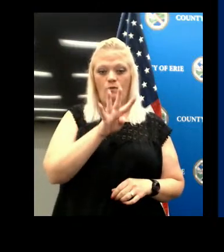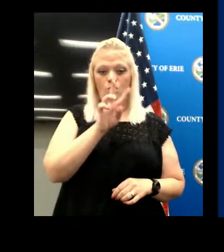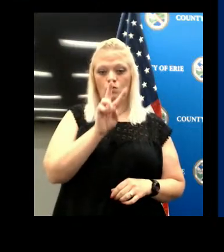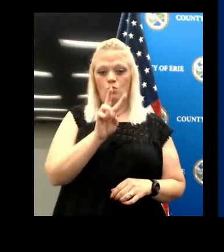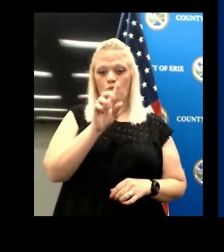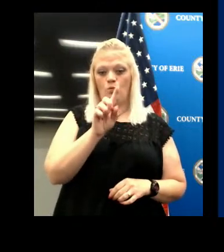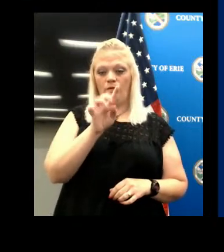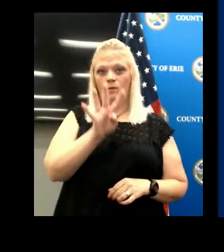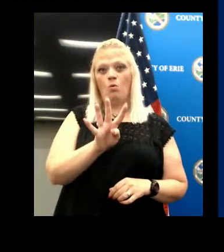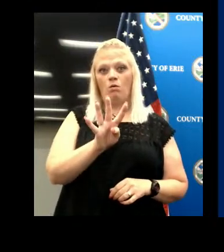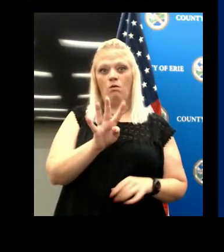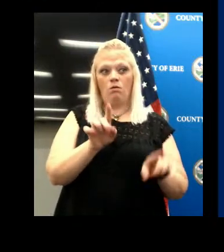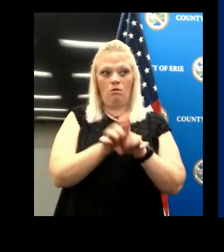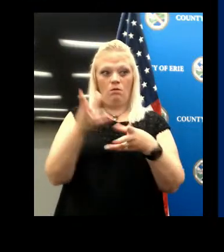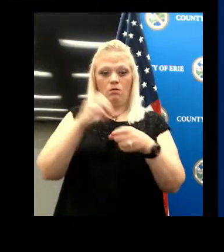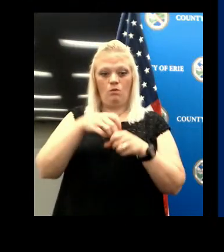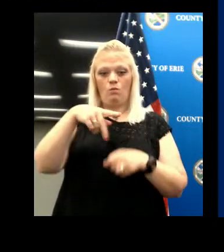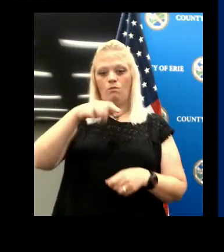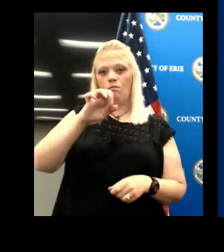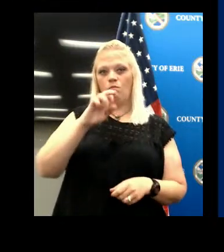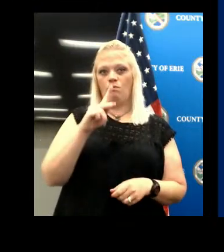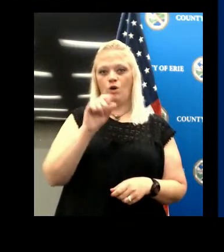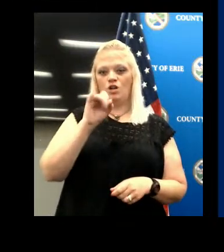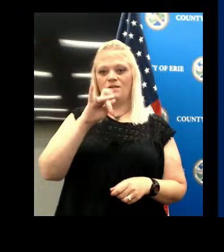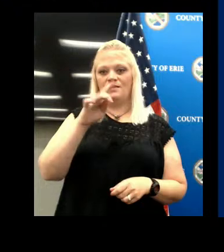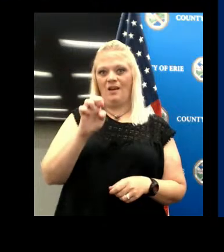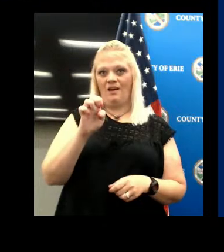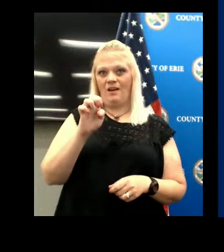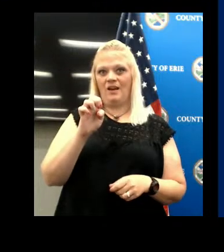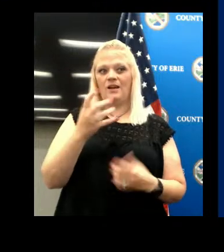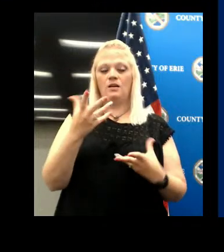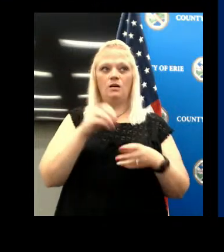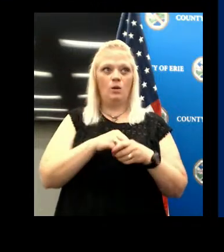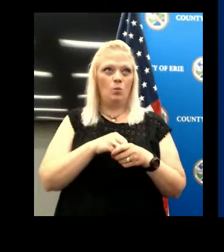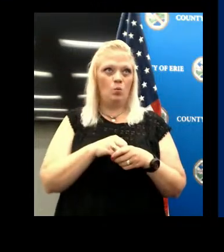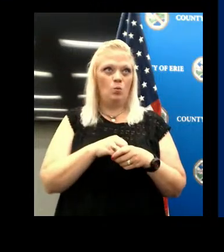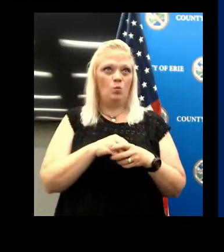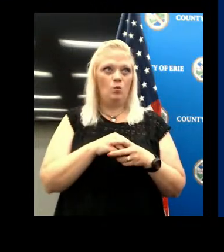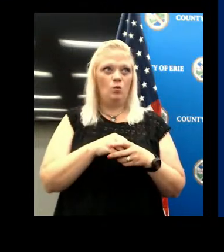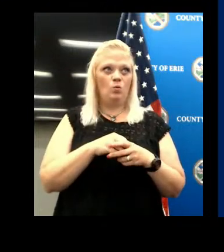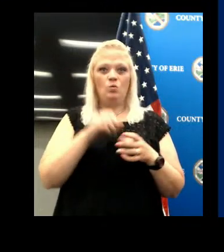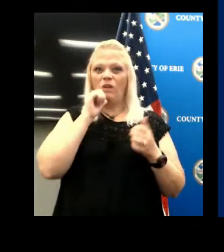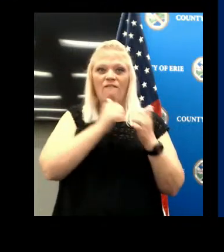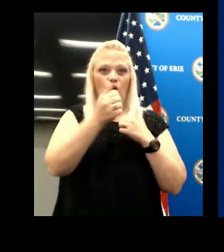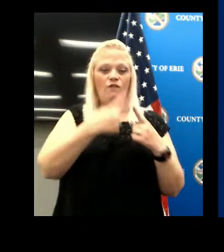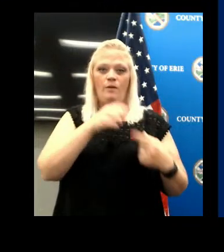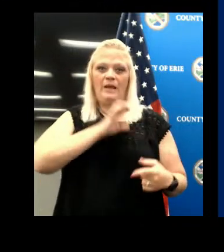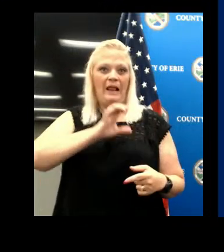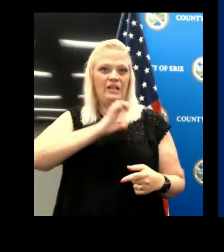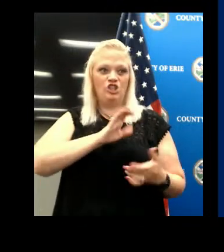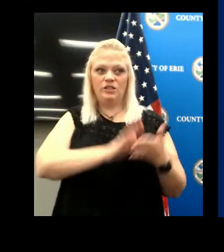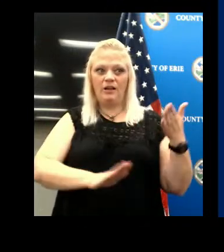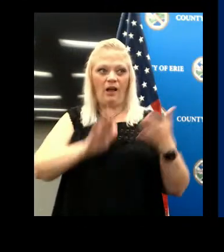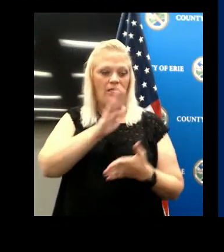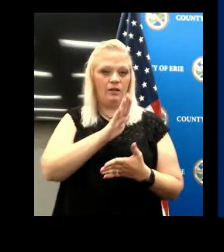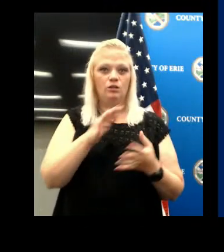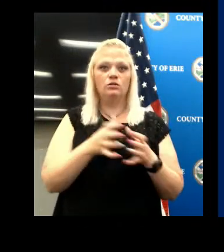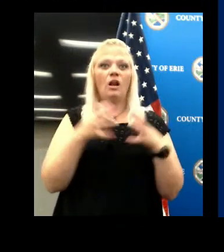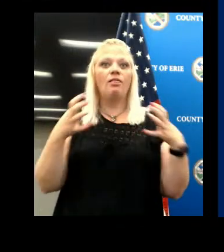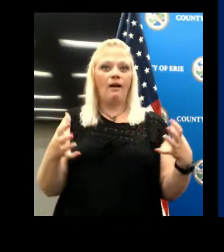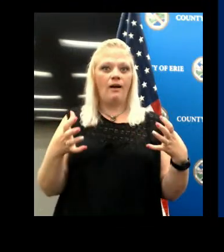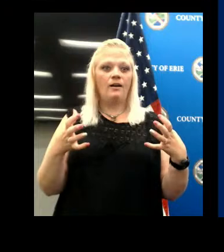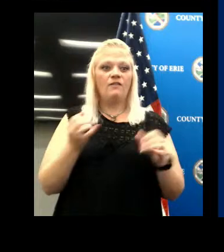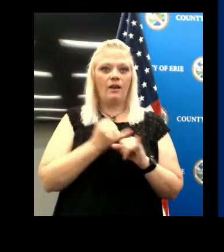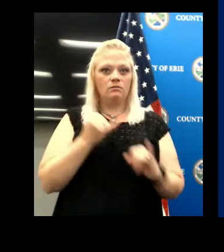14214, which also includes Parkside neighborhood, also includes an area not too far from Canisius College where there's a lot of